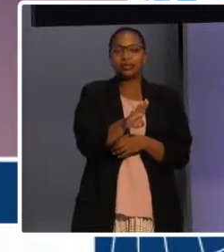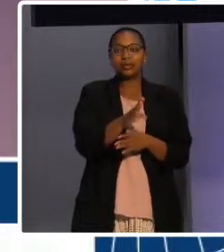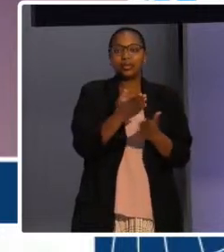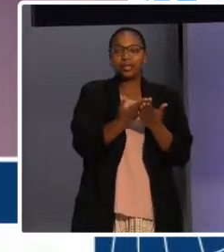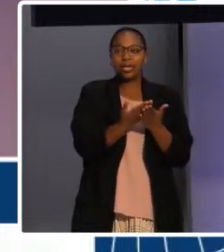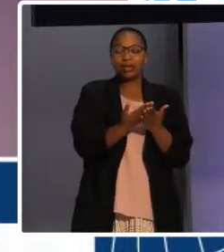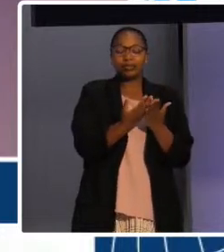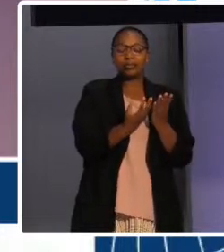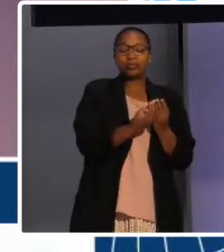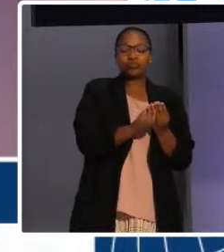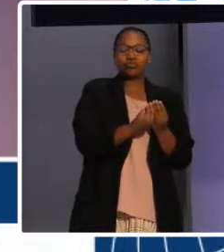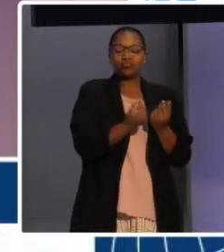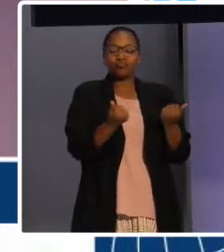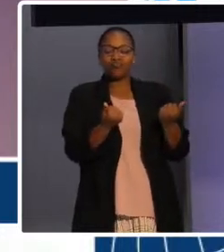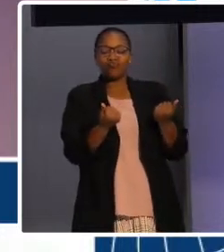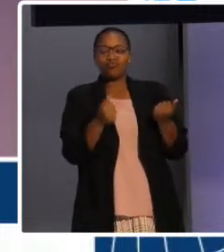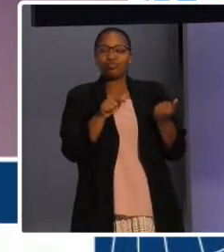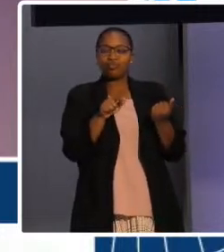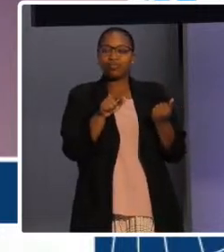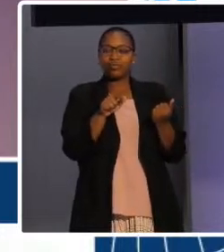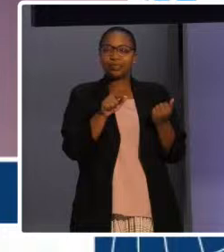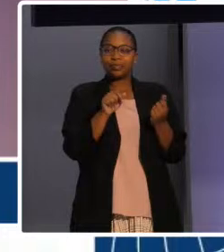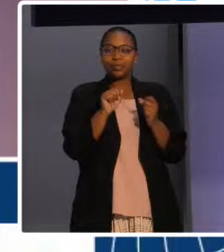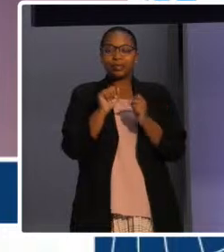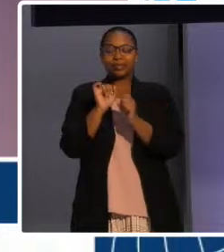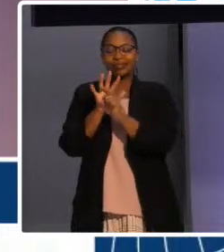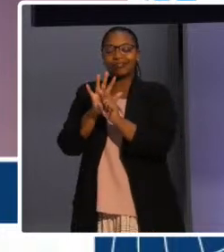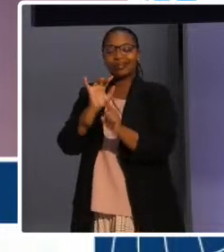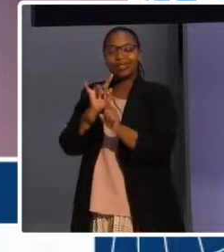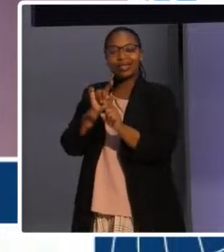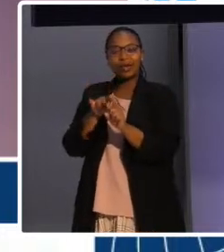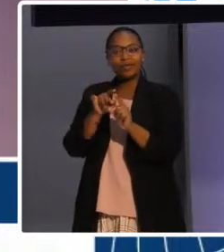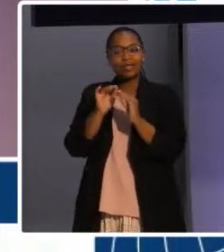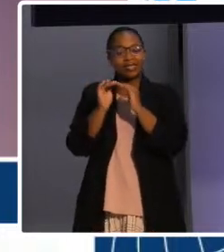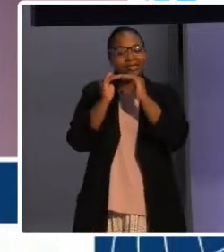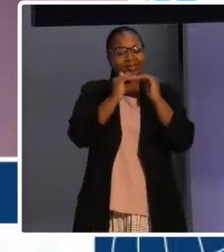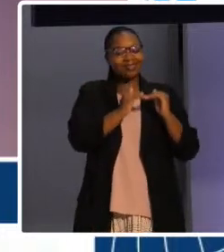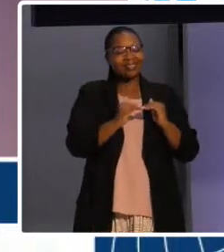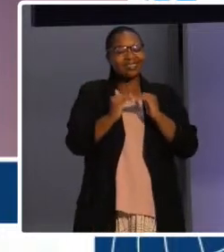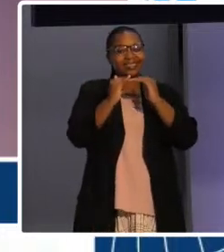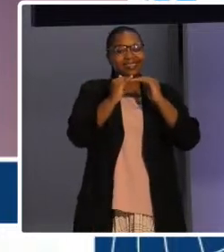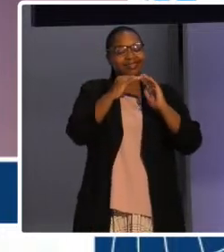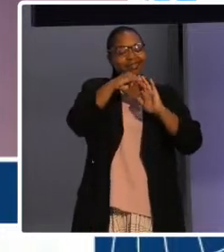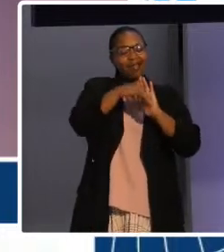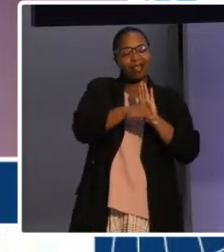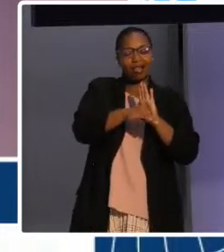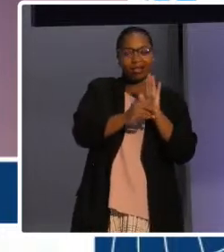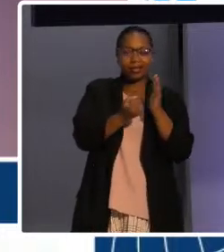the impact of democratic recession.